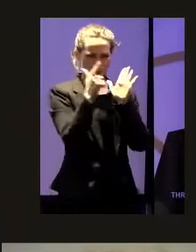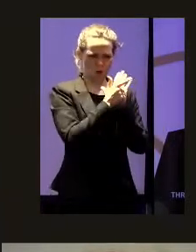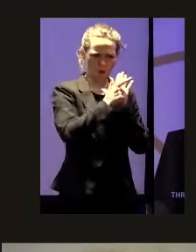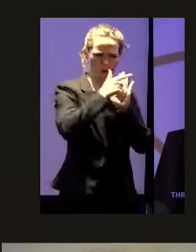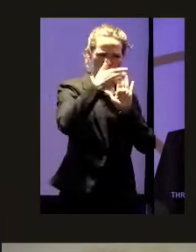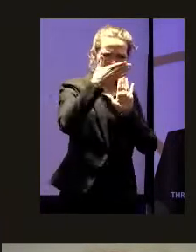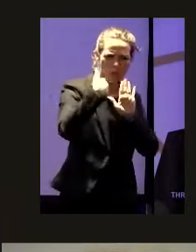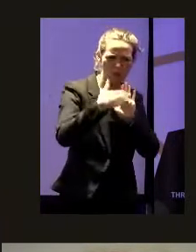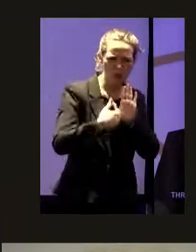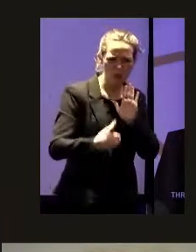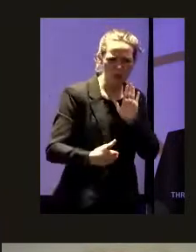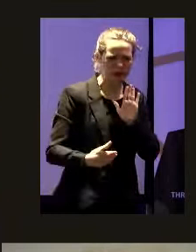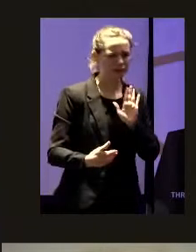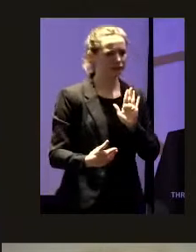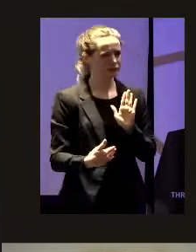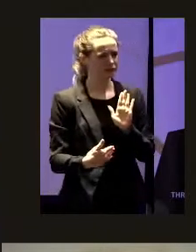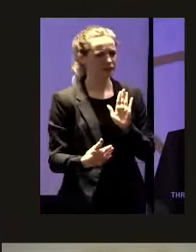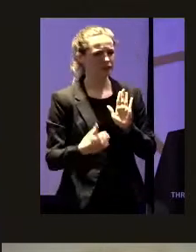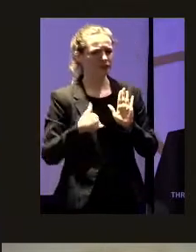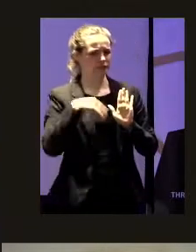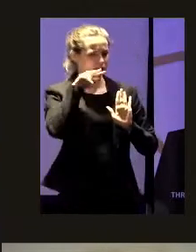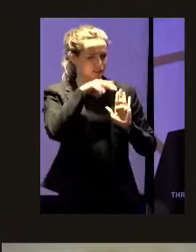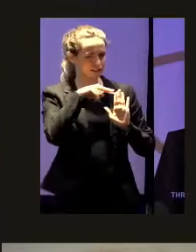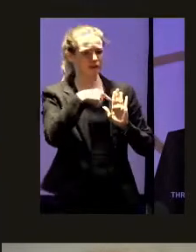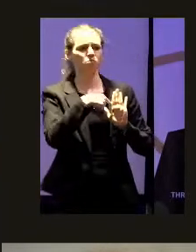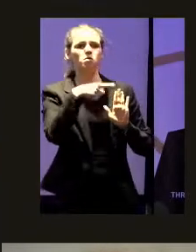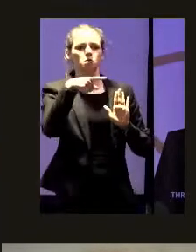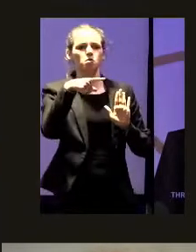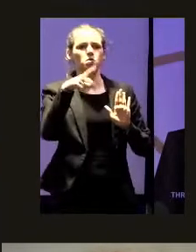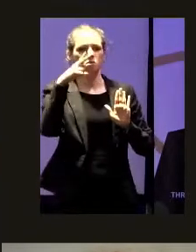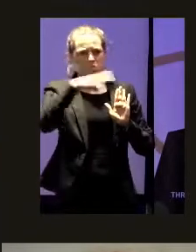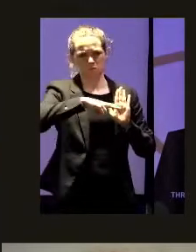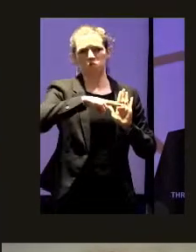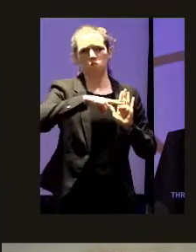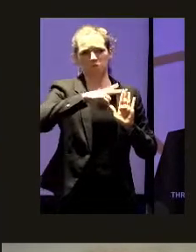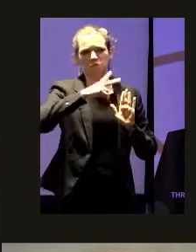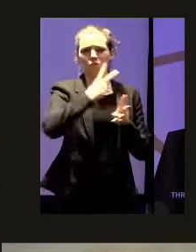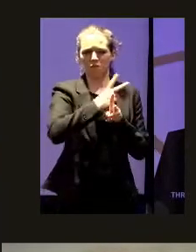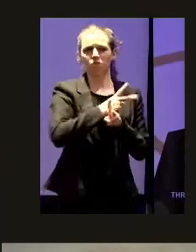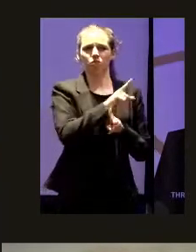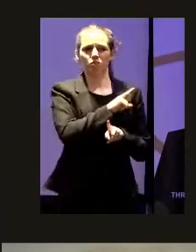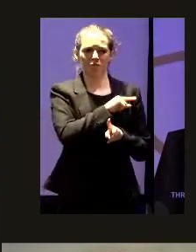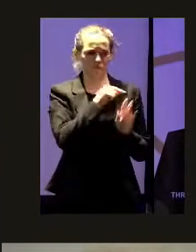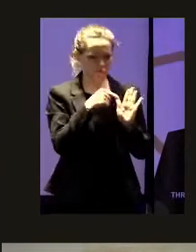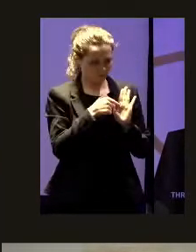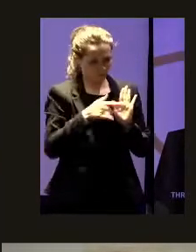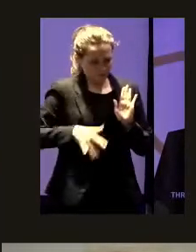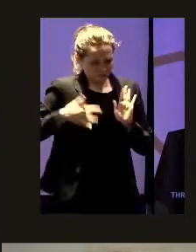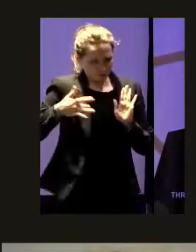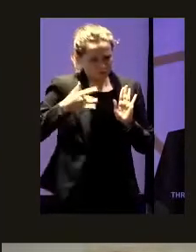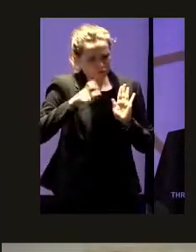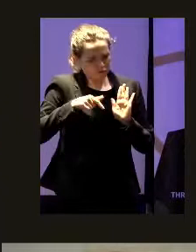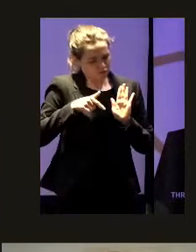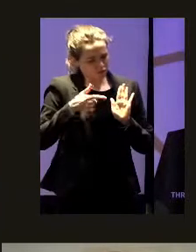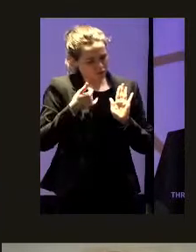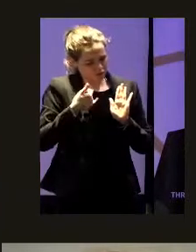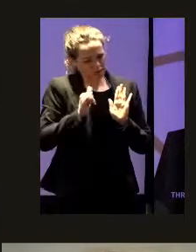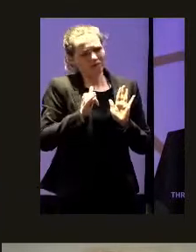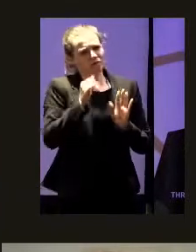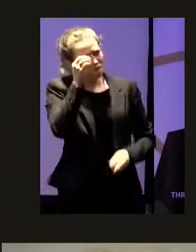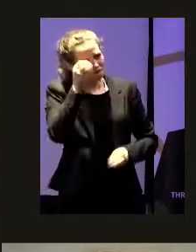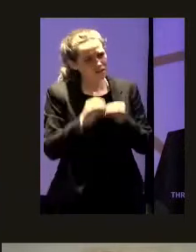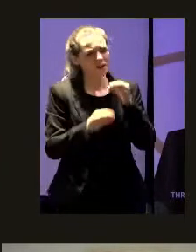And this legislation should also be viewed as a living document in terms of it must adapt to